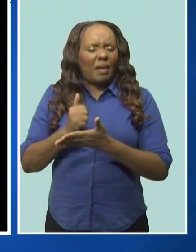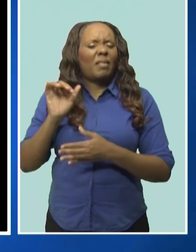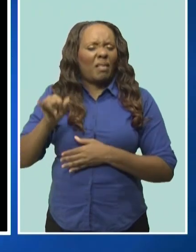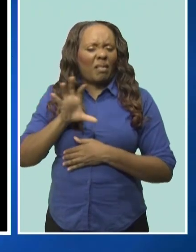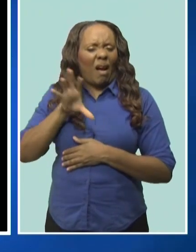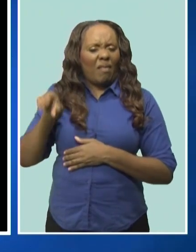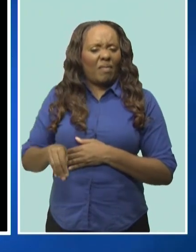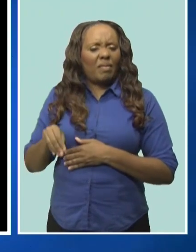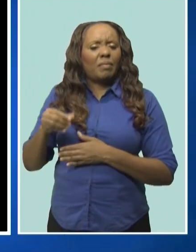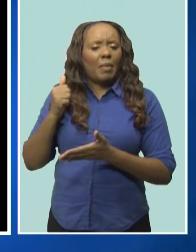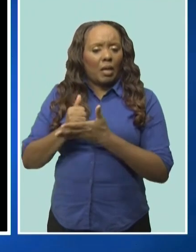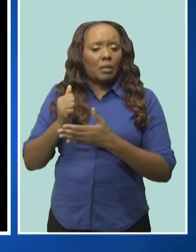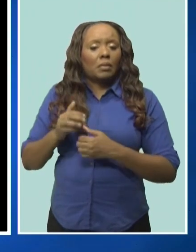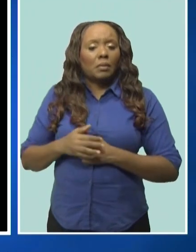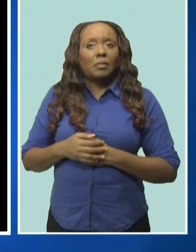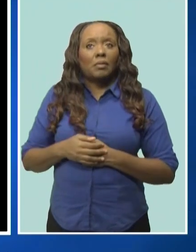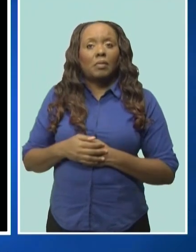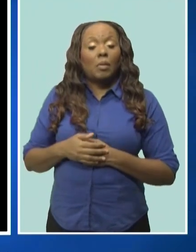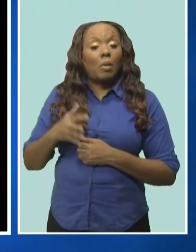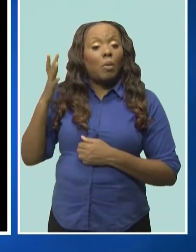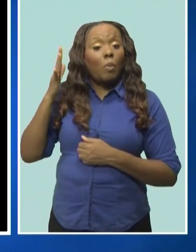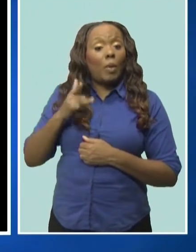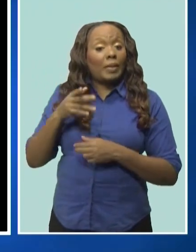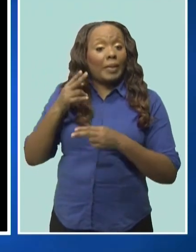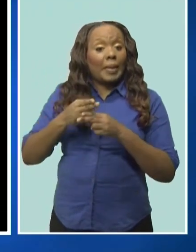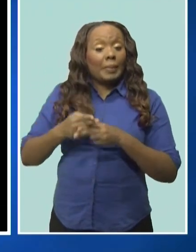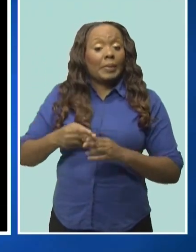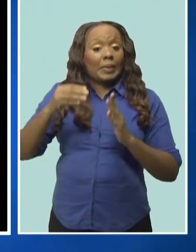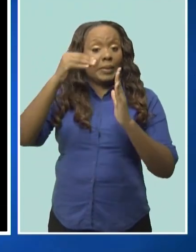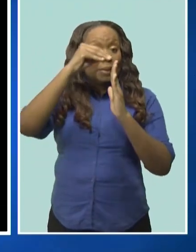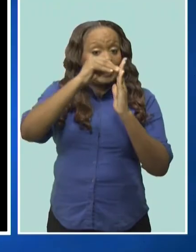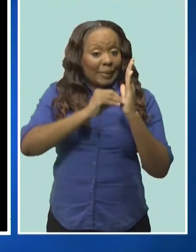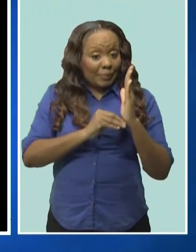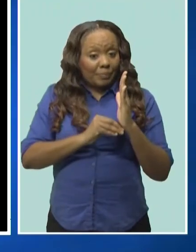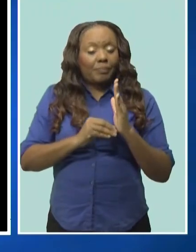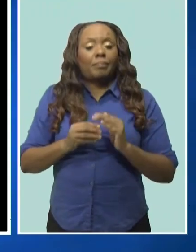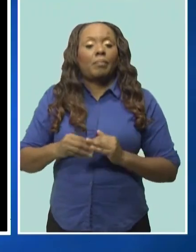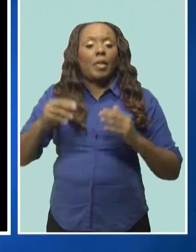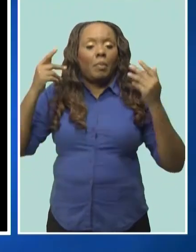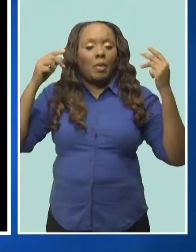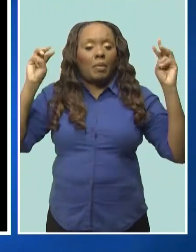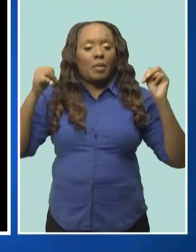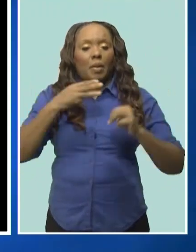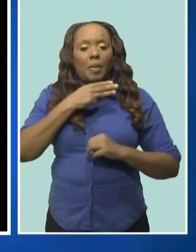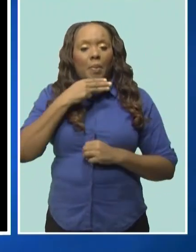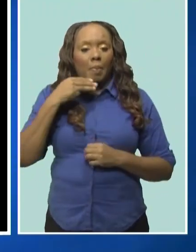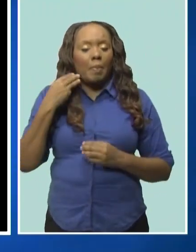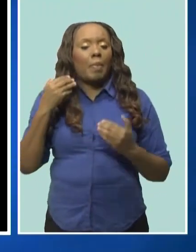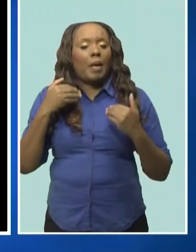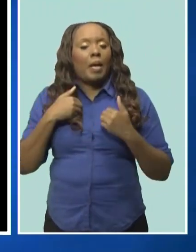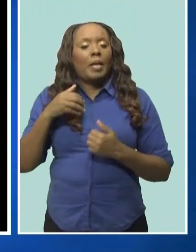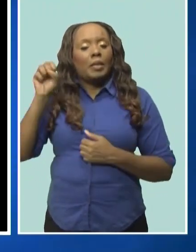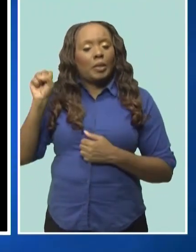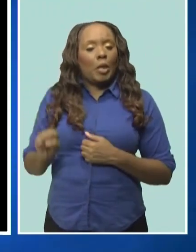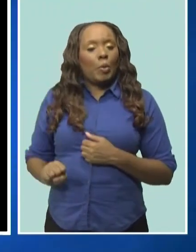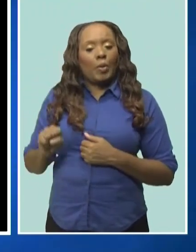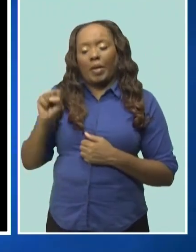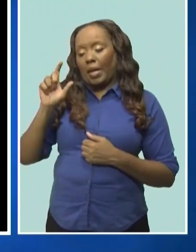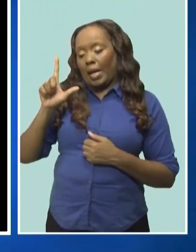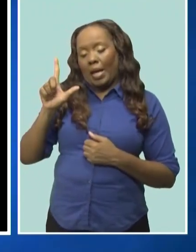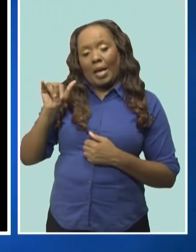recognition is the result of the South-South linkages put in place by Prime Minister Mia Motley. He is honored to have been